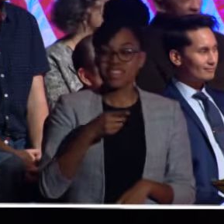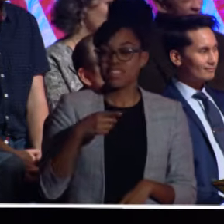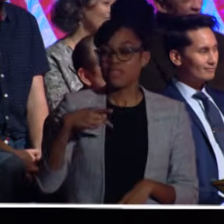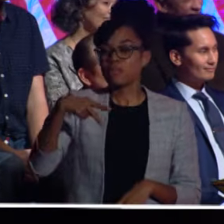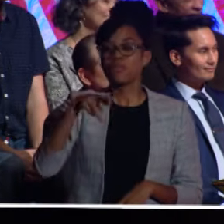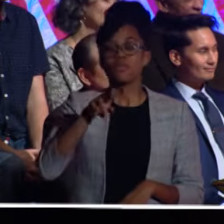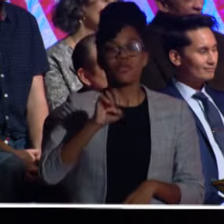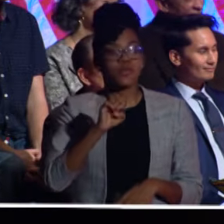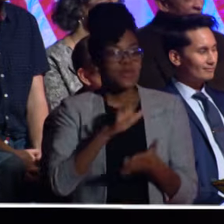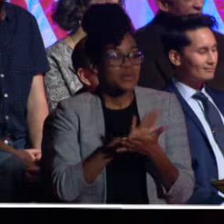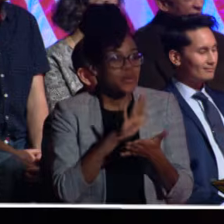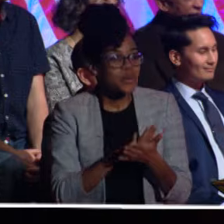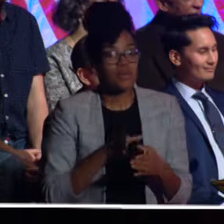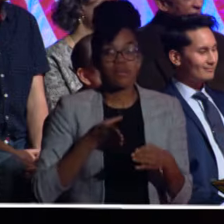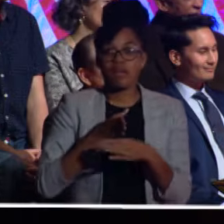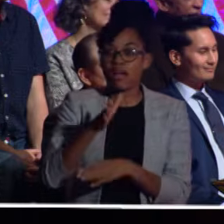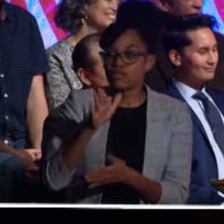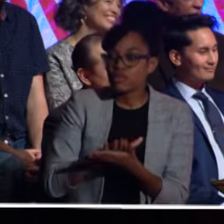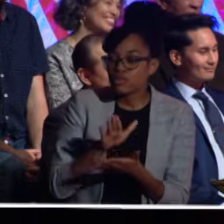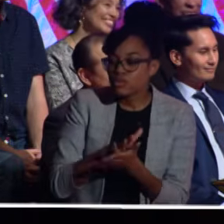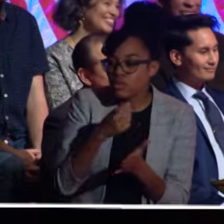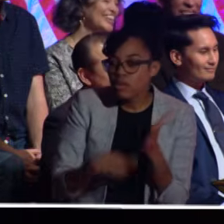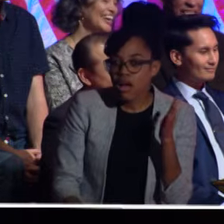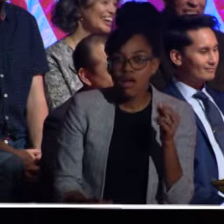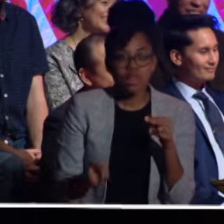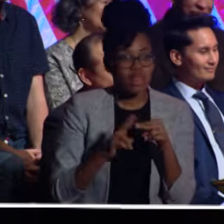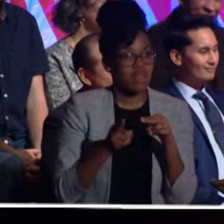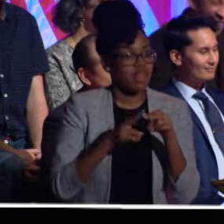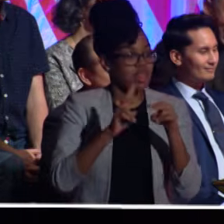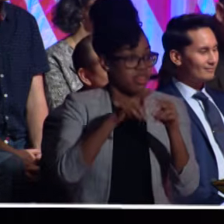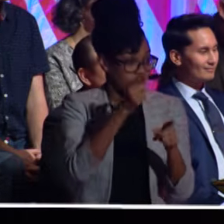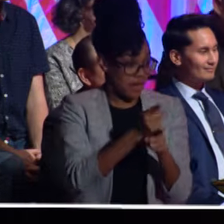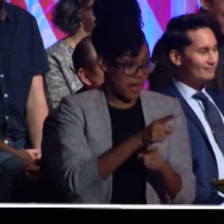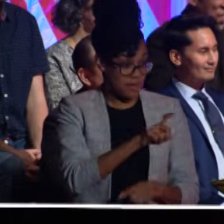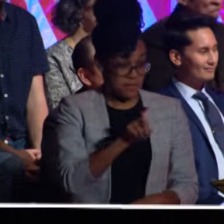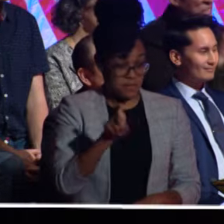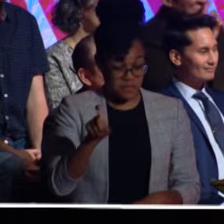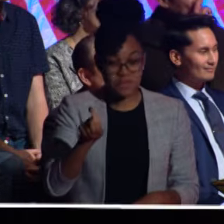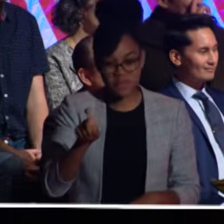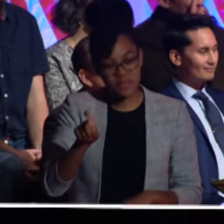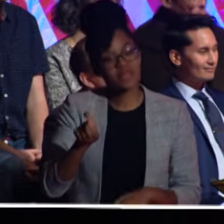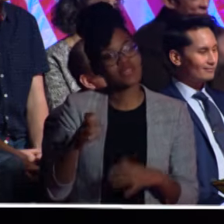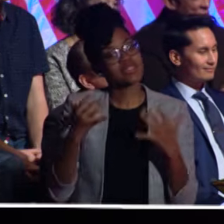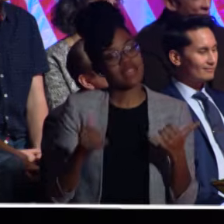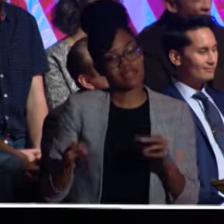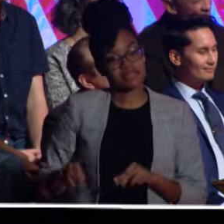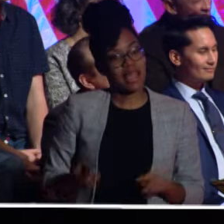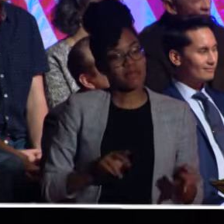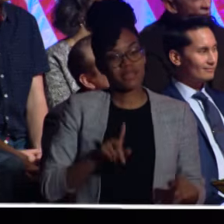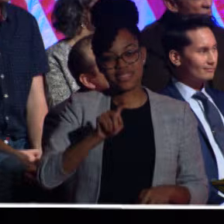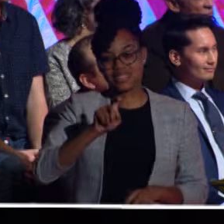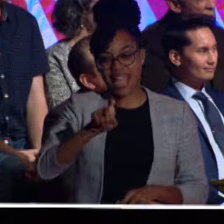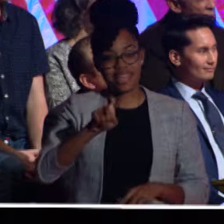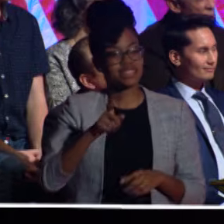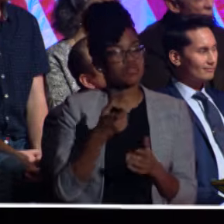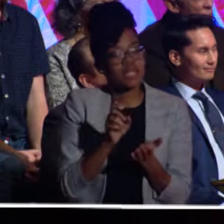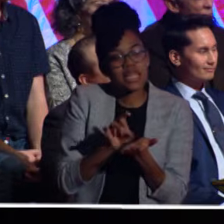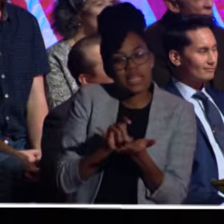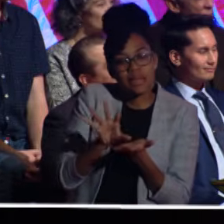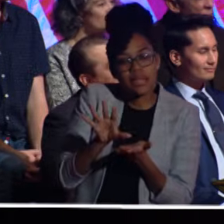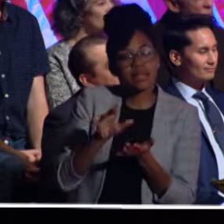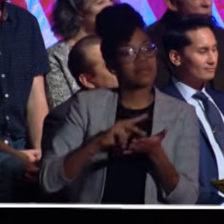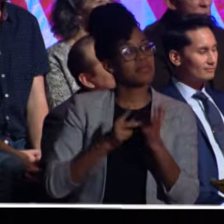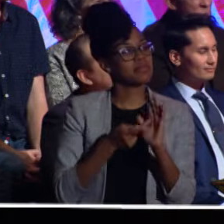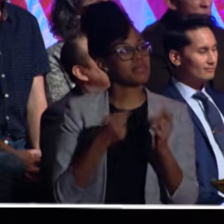pre-school, after-school costs, they add up, don't they? So eliminating the diaper tax is one more way we can make it